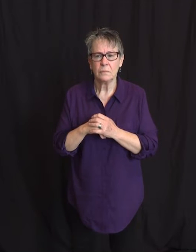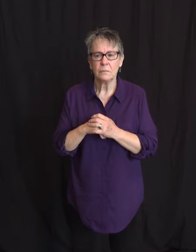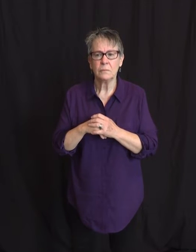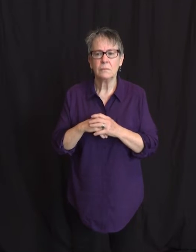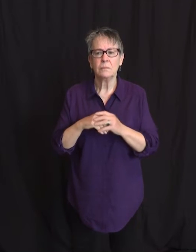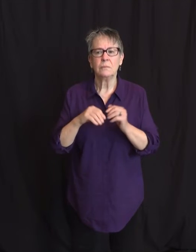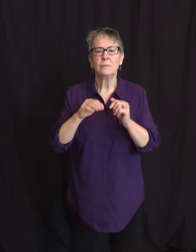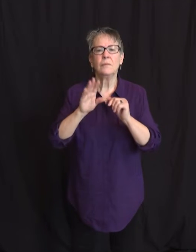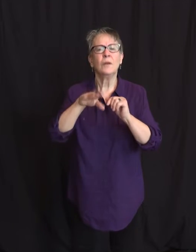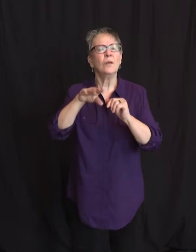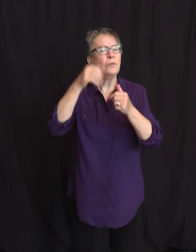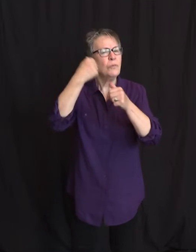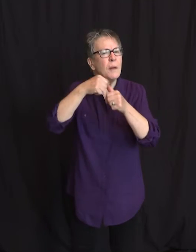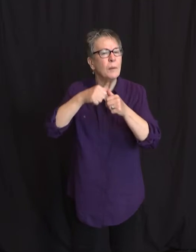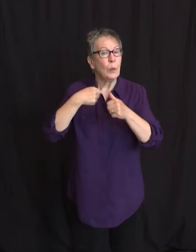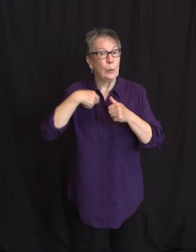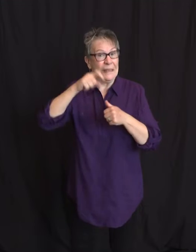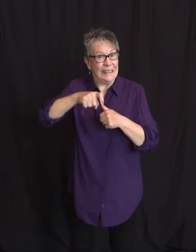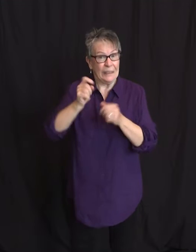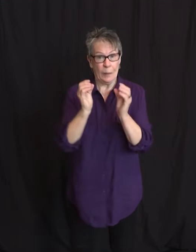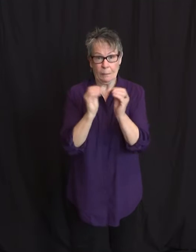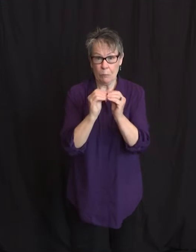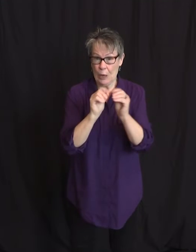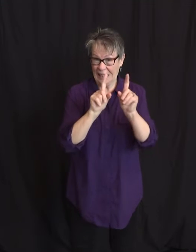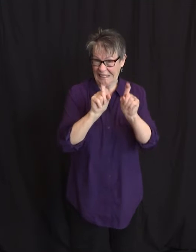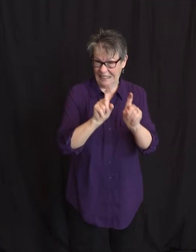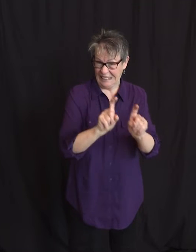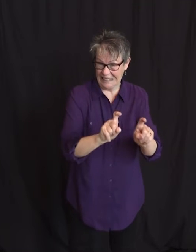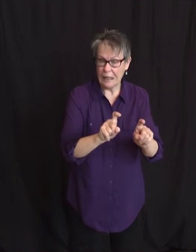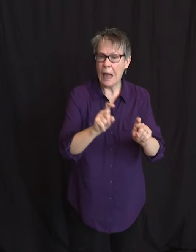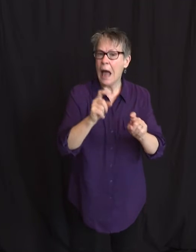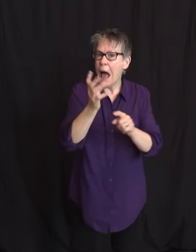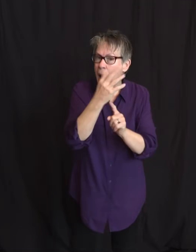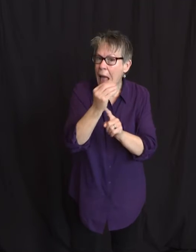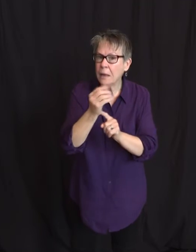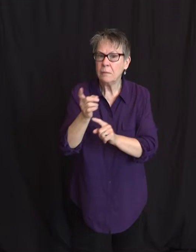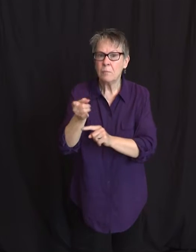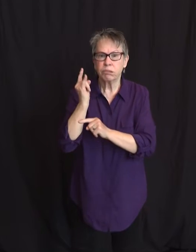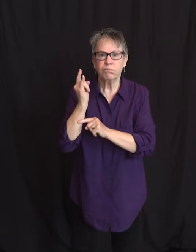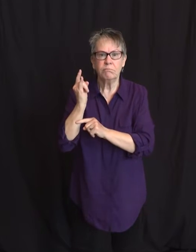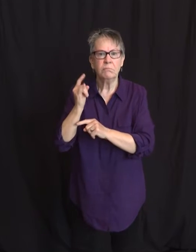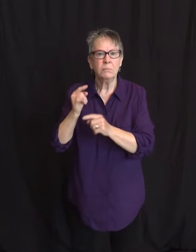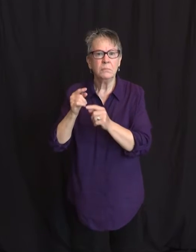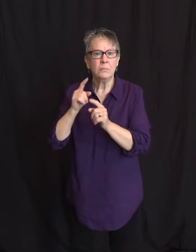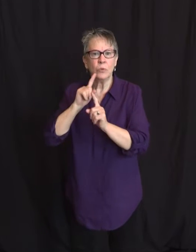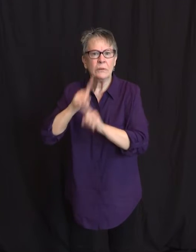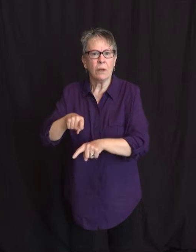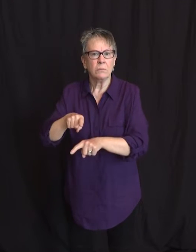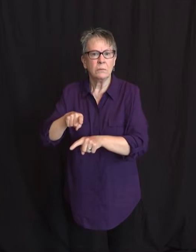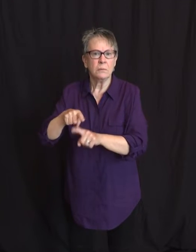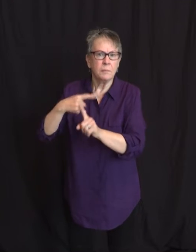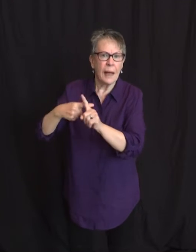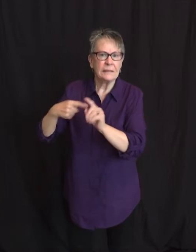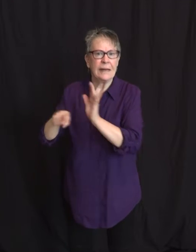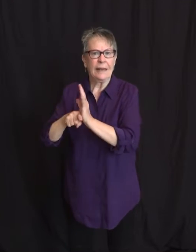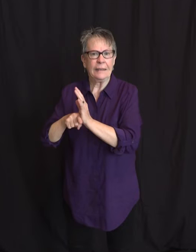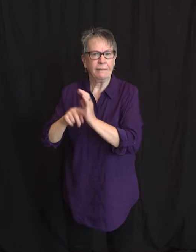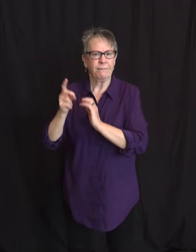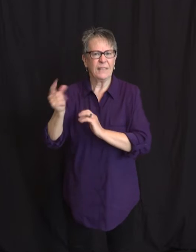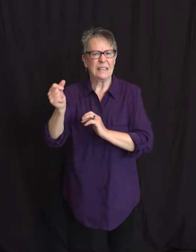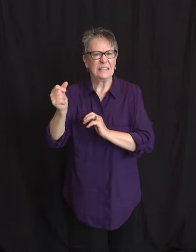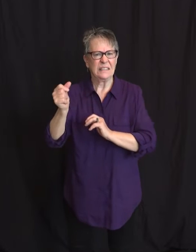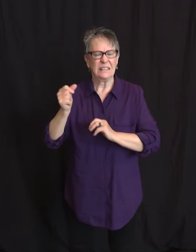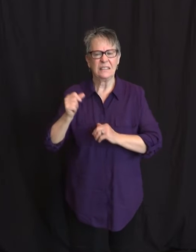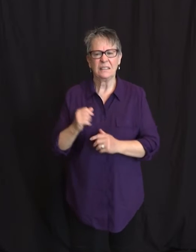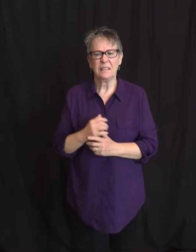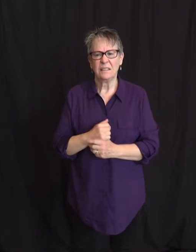response, because otherwise, what good is it if we think we've eliminated community spread? I come in from out of state, I test positive,